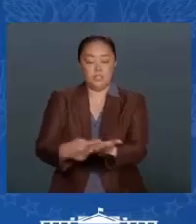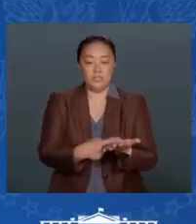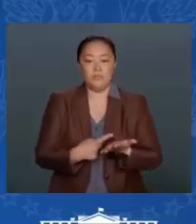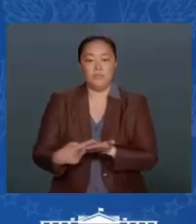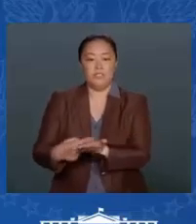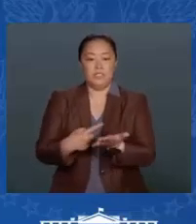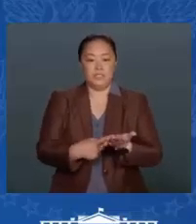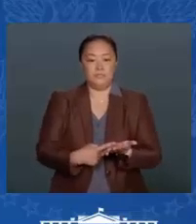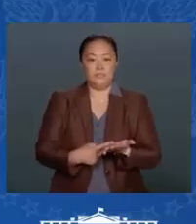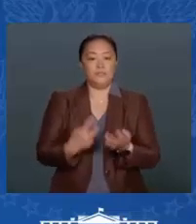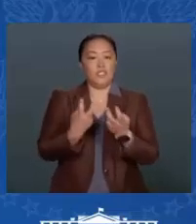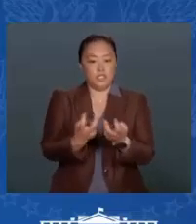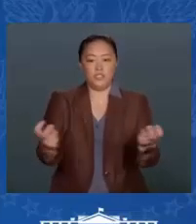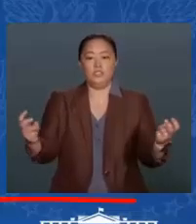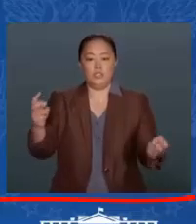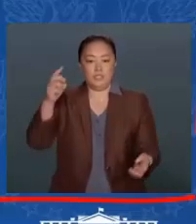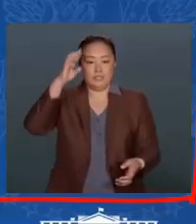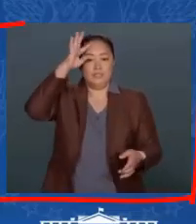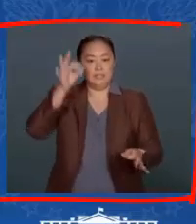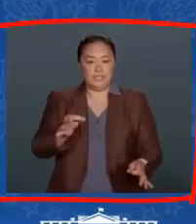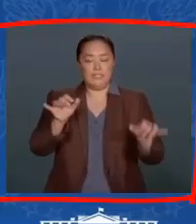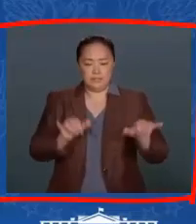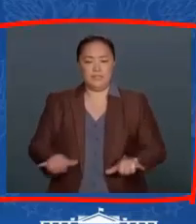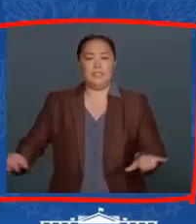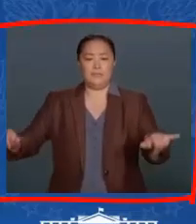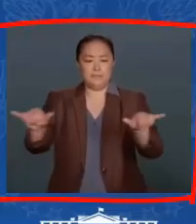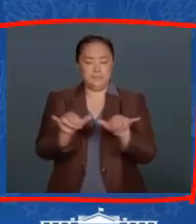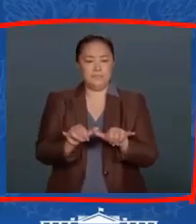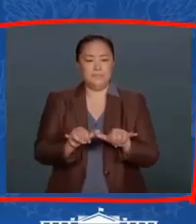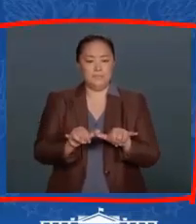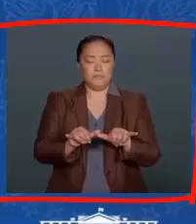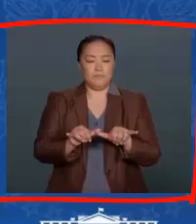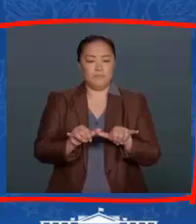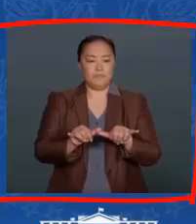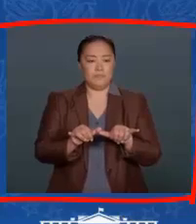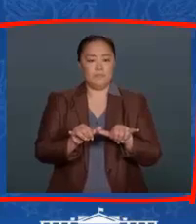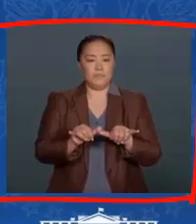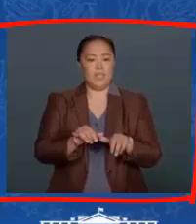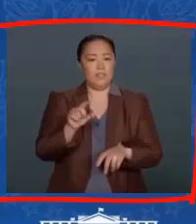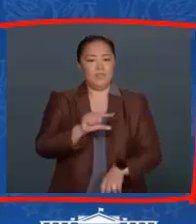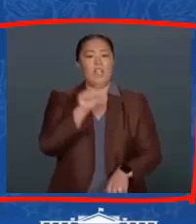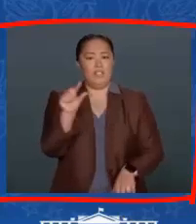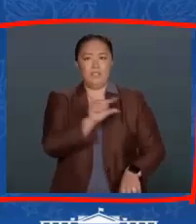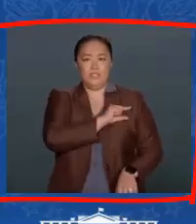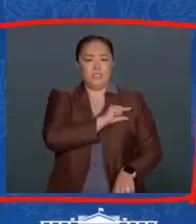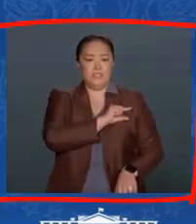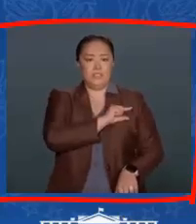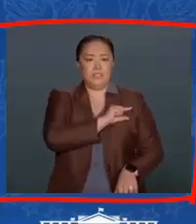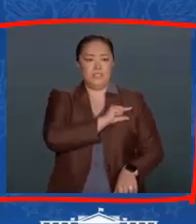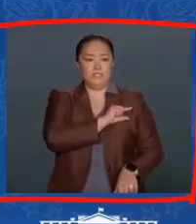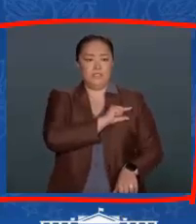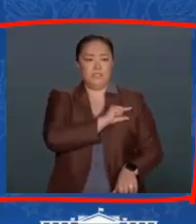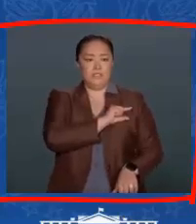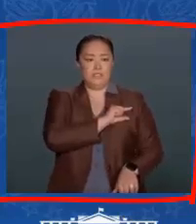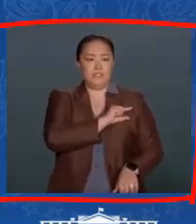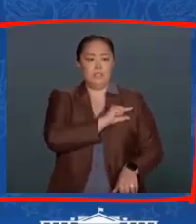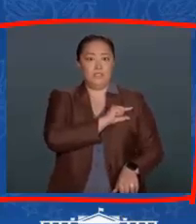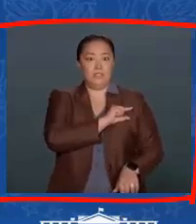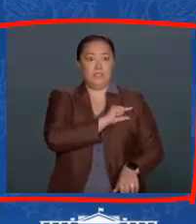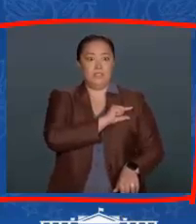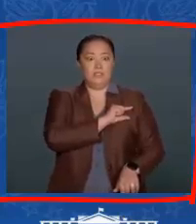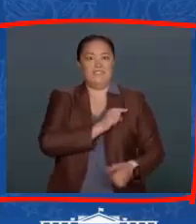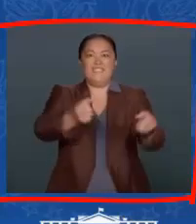the jury reached a unanimous verdict. They found Donald Trump guilty on all 34